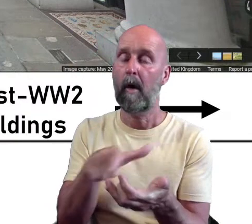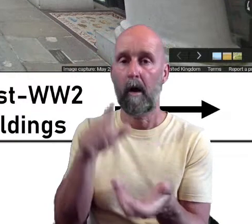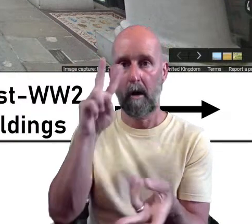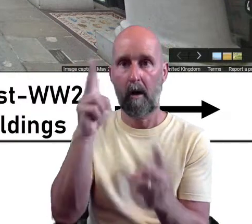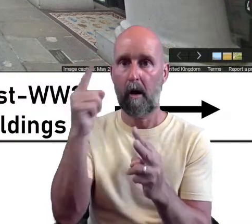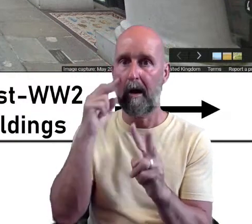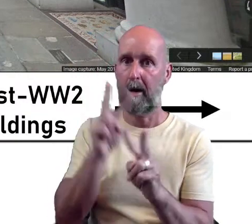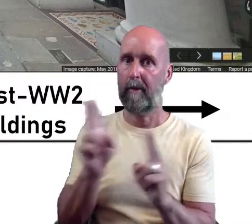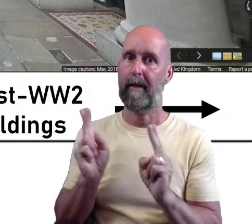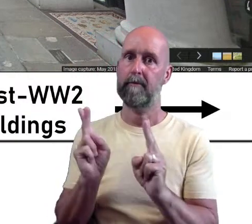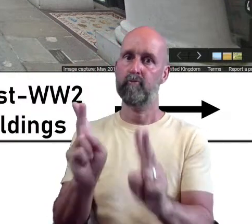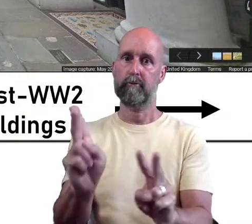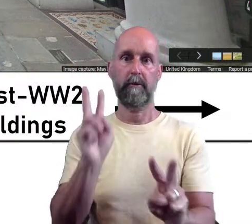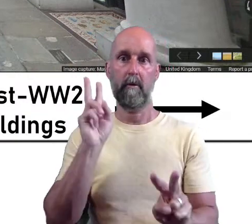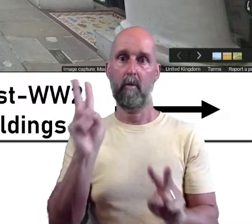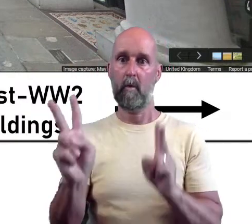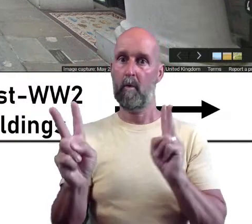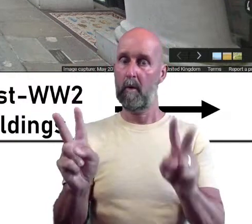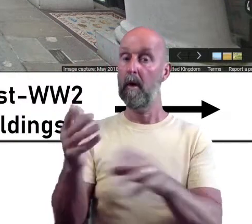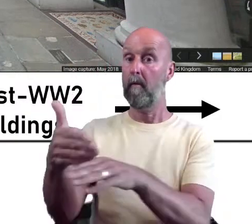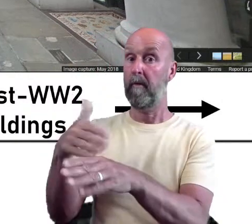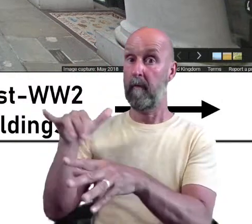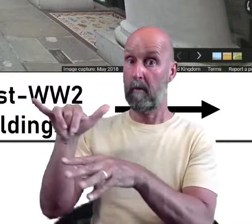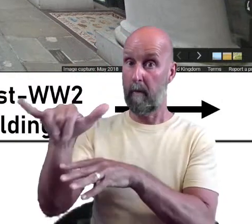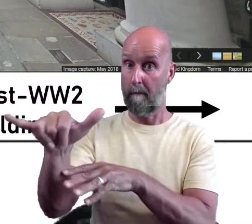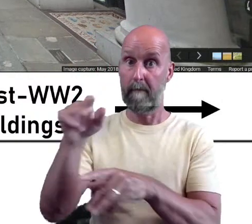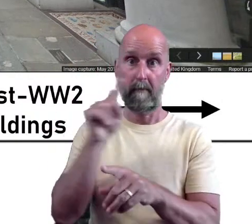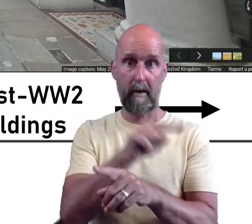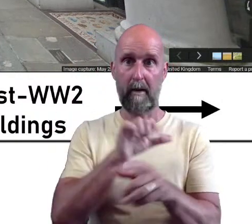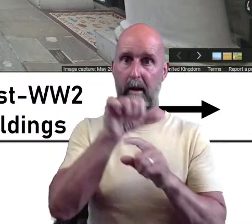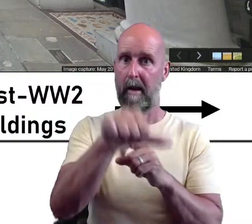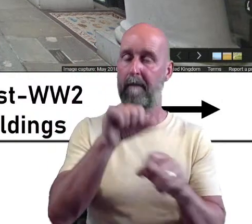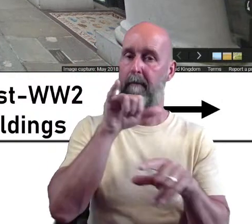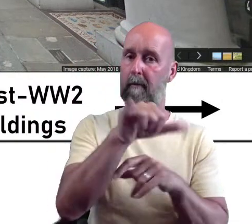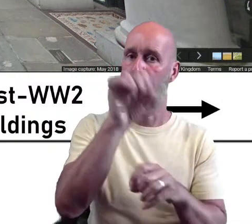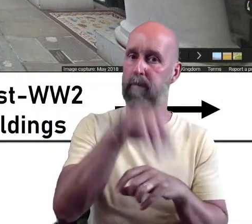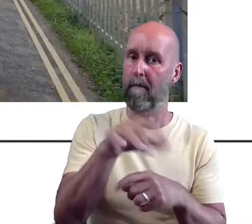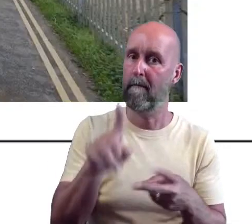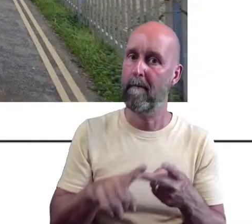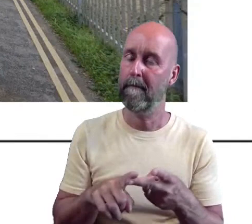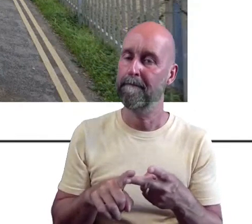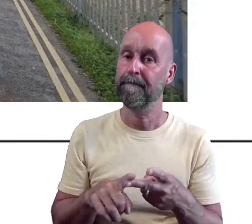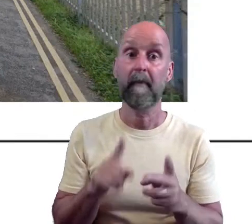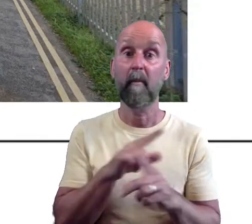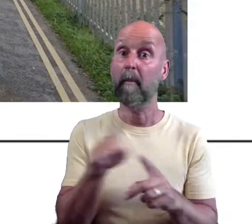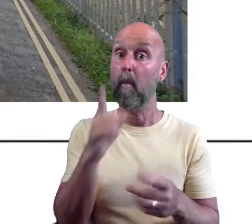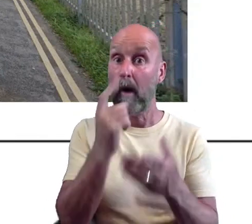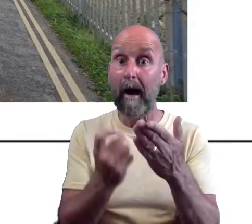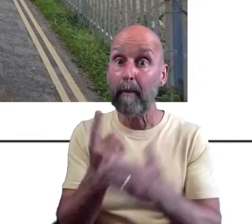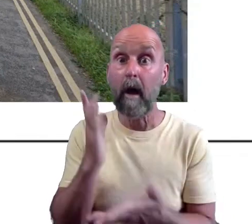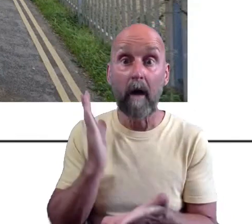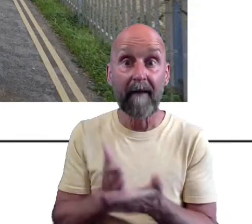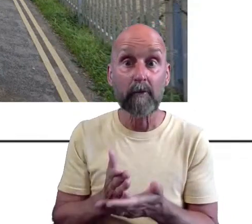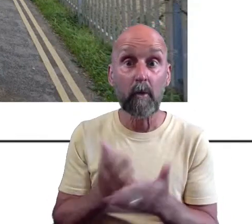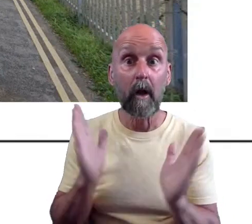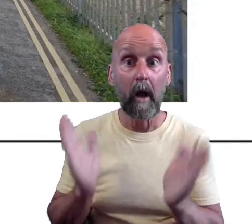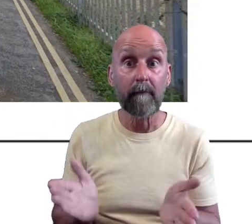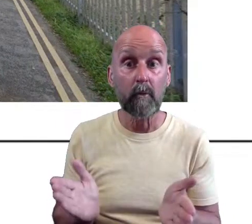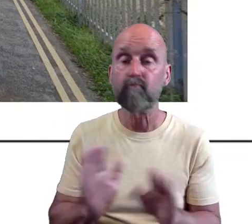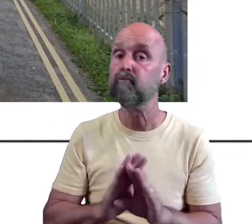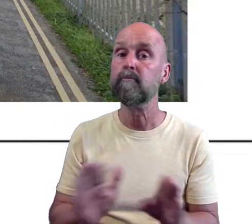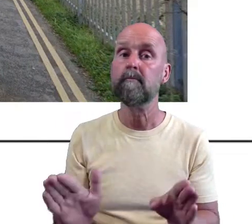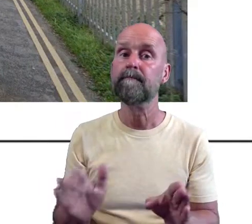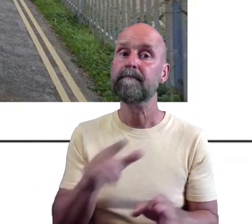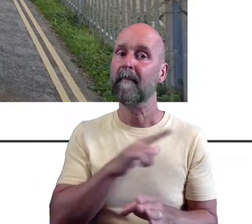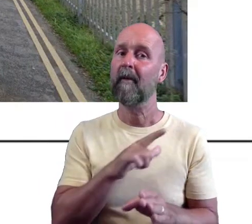of Canterbury. But the answers to what happened here don't have to be purely factual. So in The Gates to